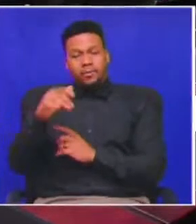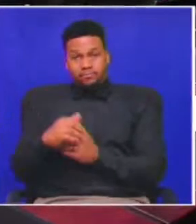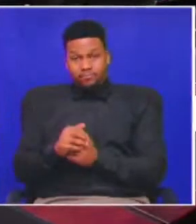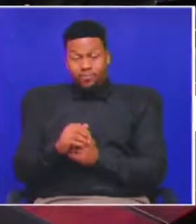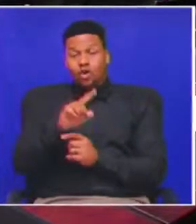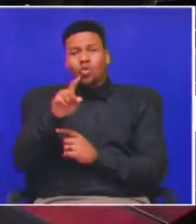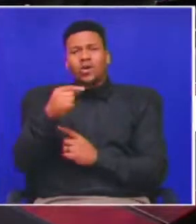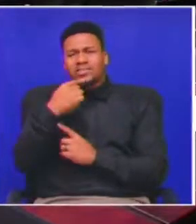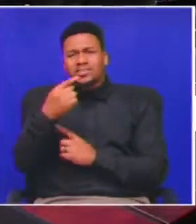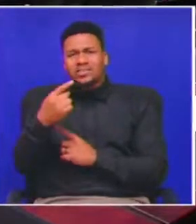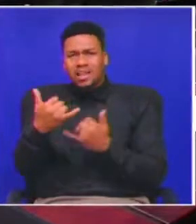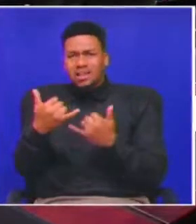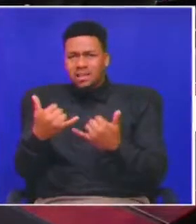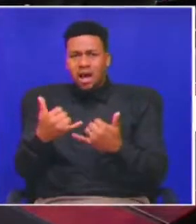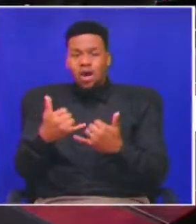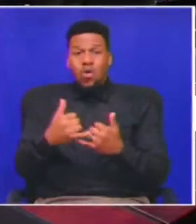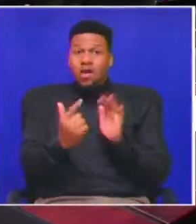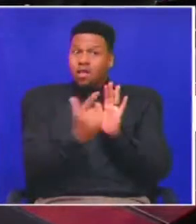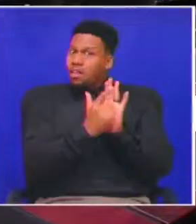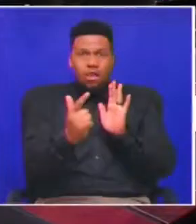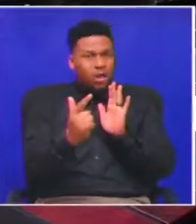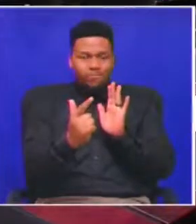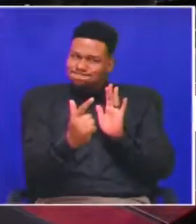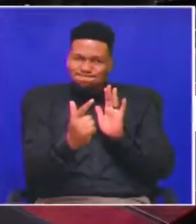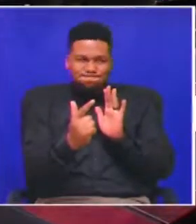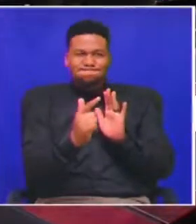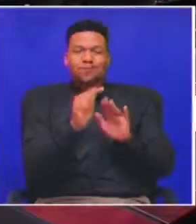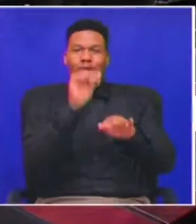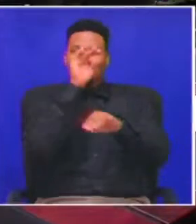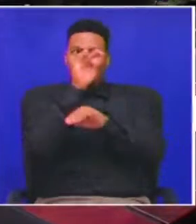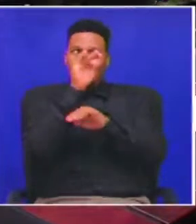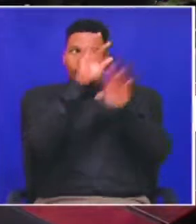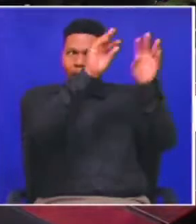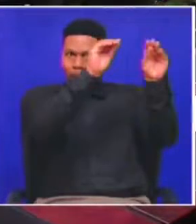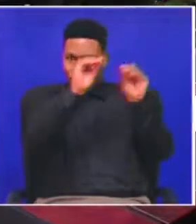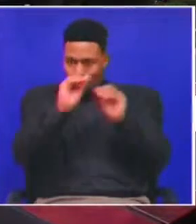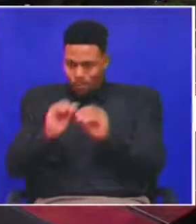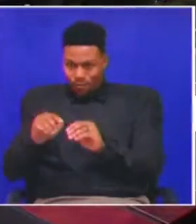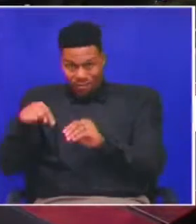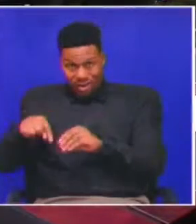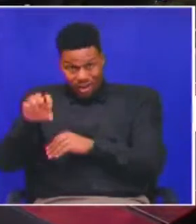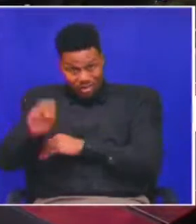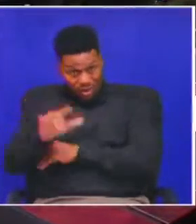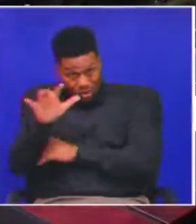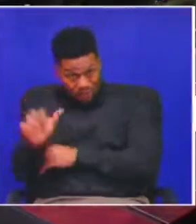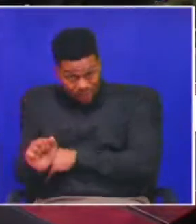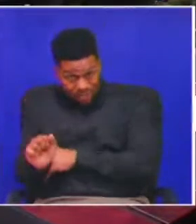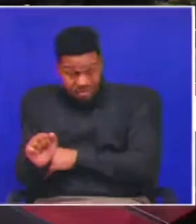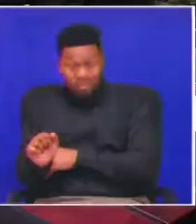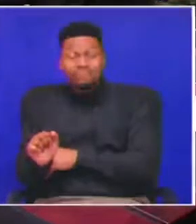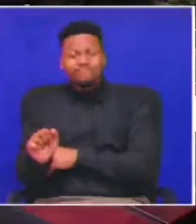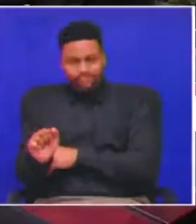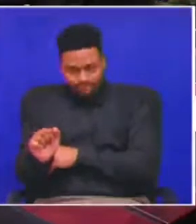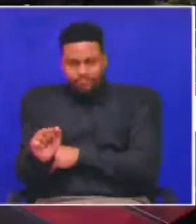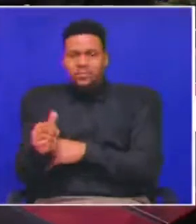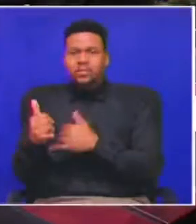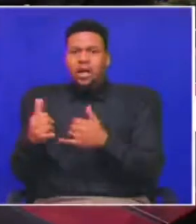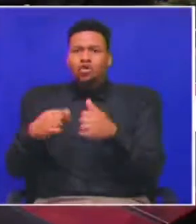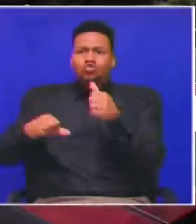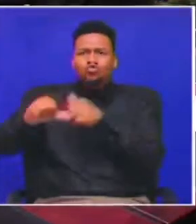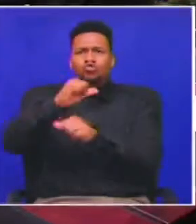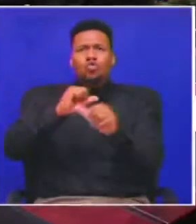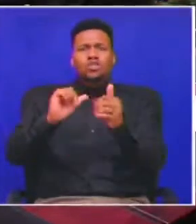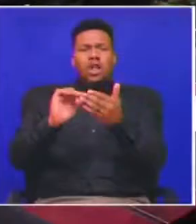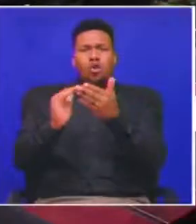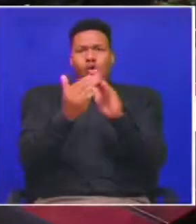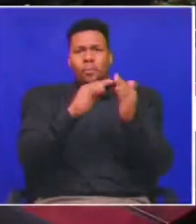of illegal migration in the Republic, which according to various experts and civil society representatives